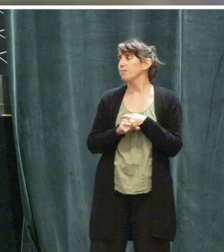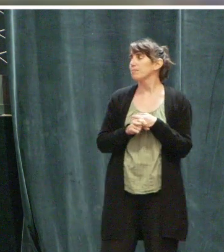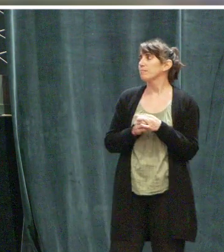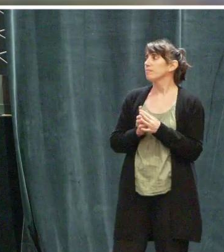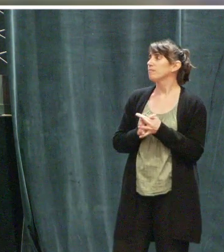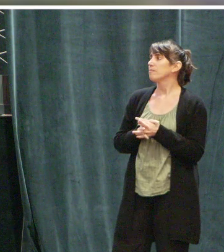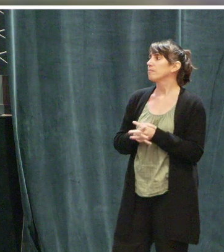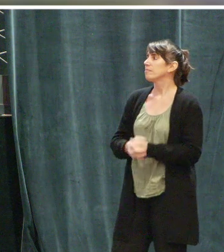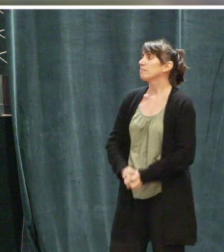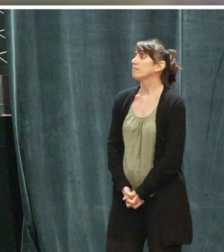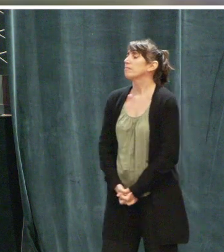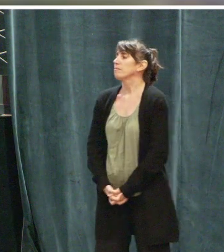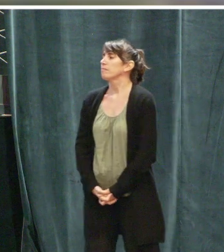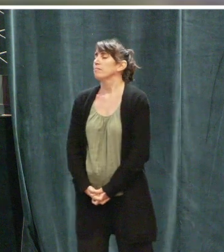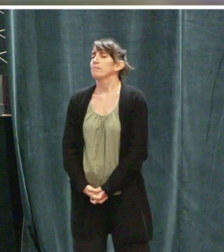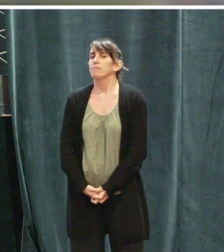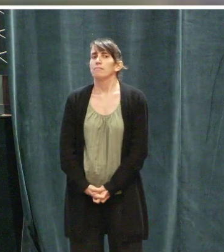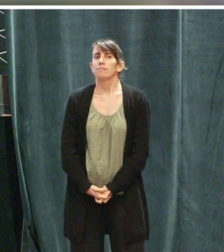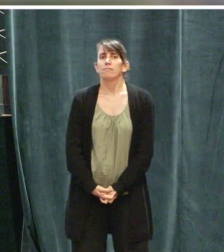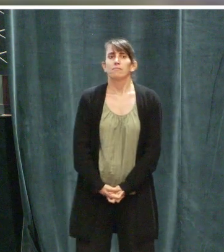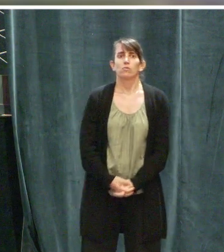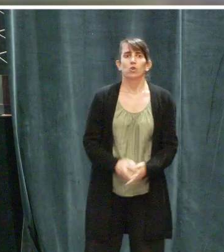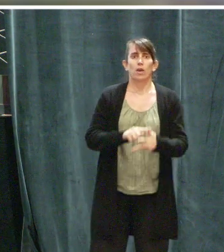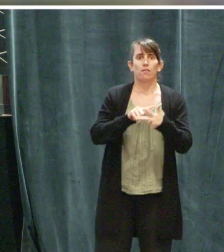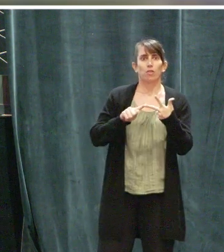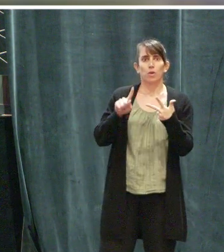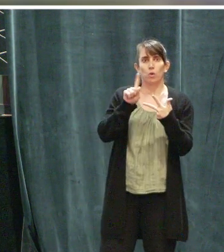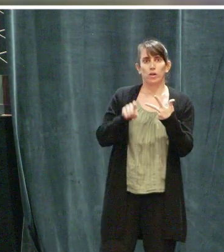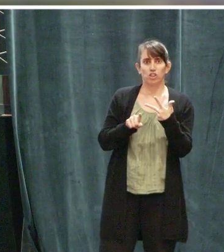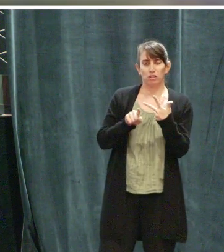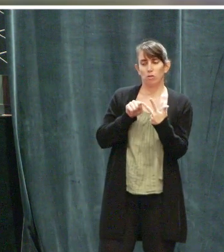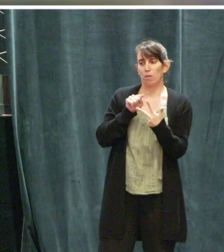Sure. I think you asked 3 questions. Let me go to the middle one first.